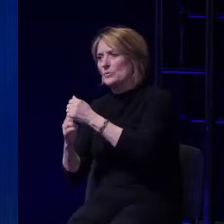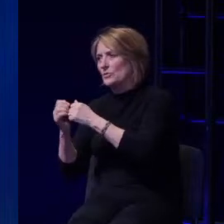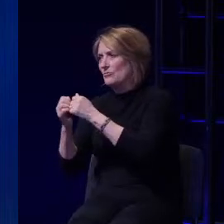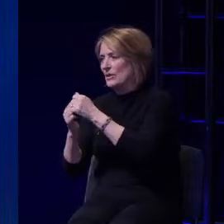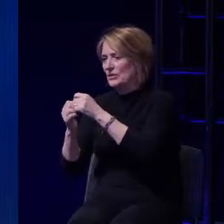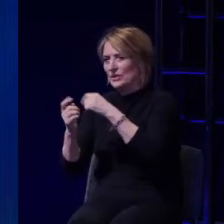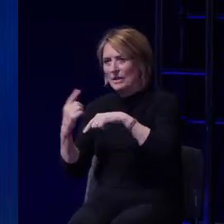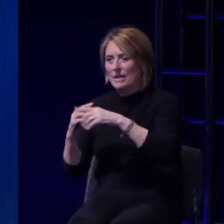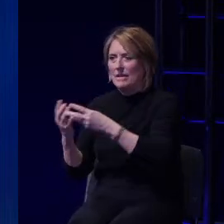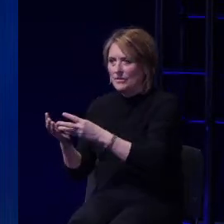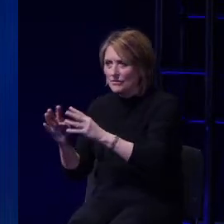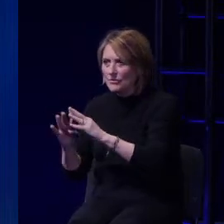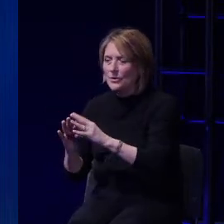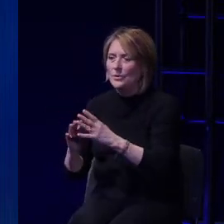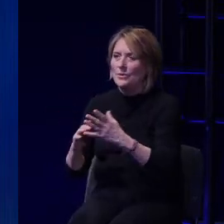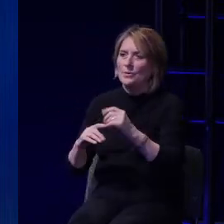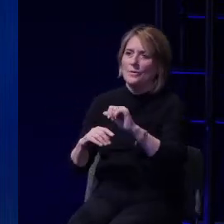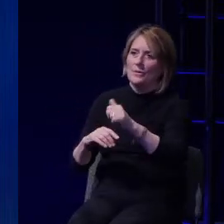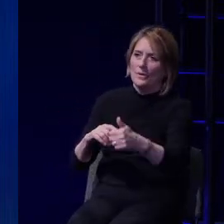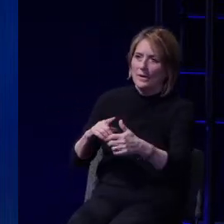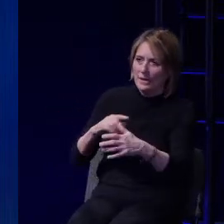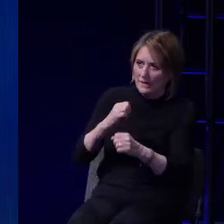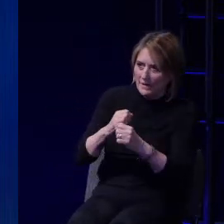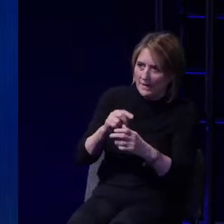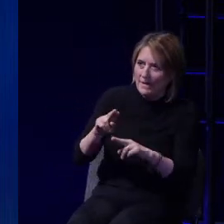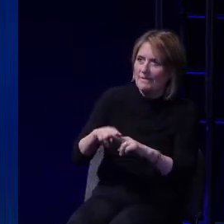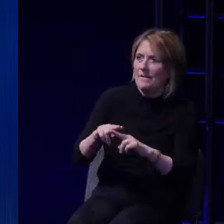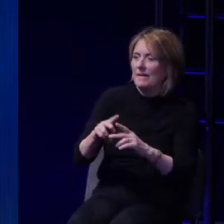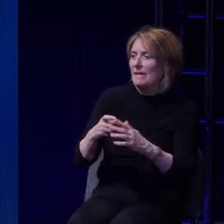crew there, and as you said, the gaffer. They're all there